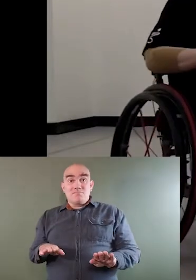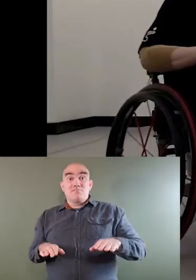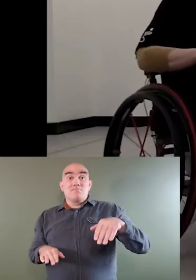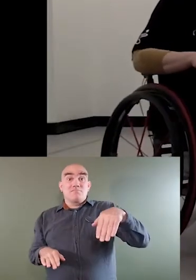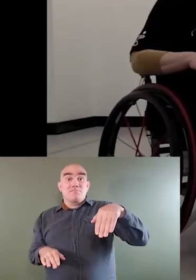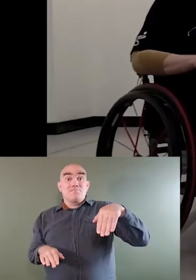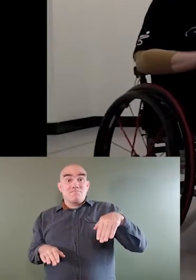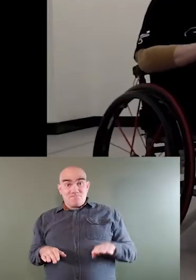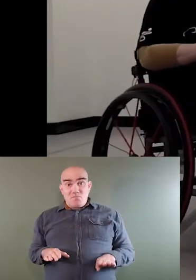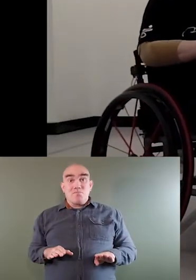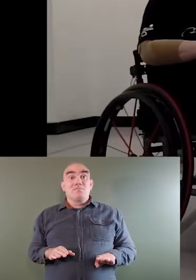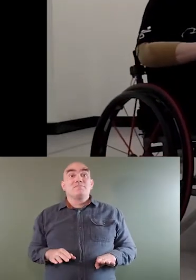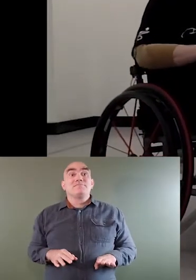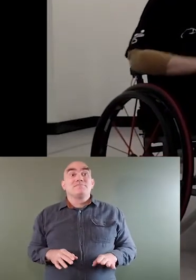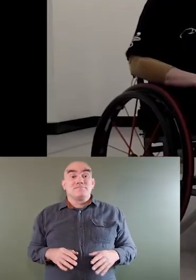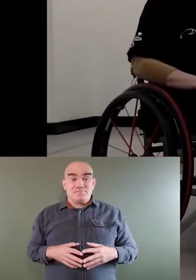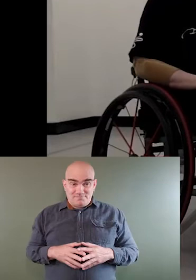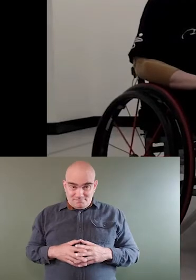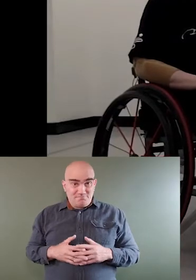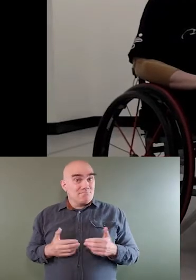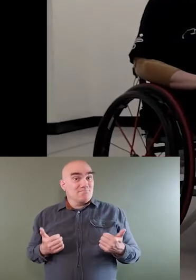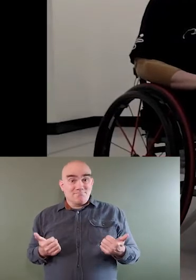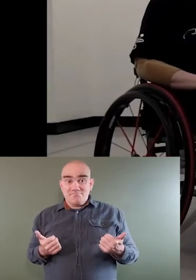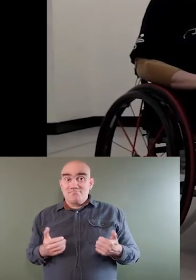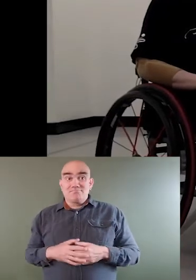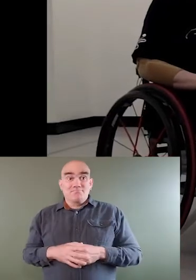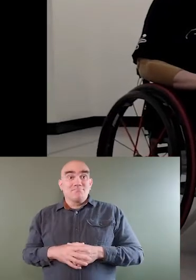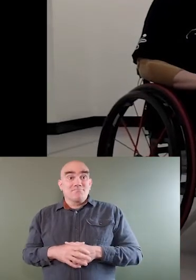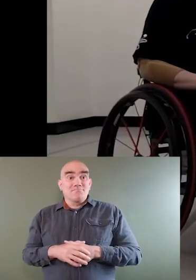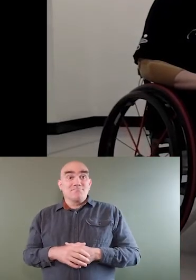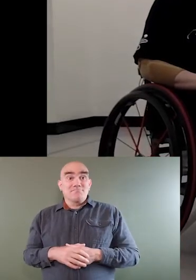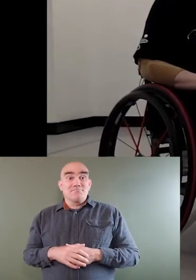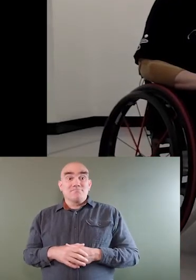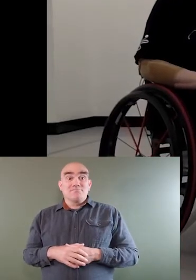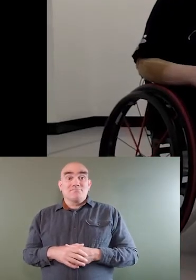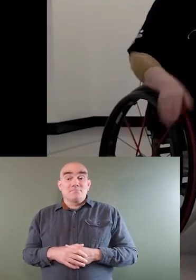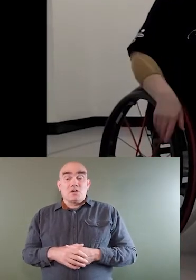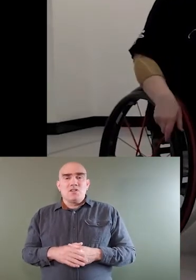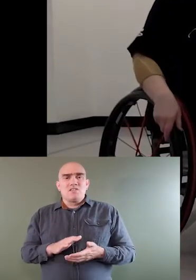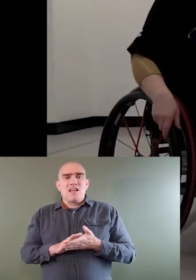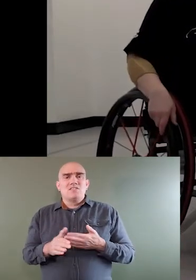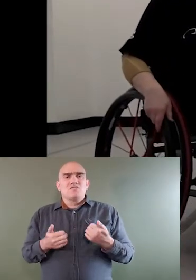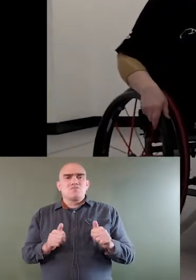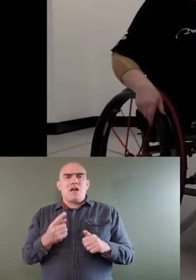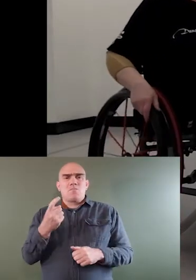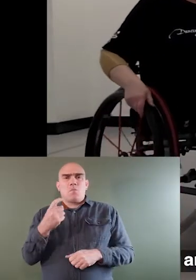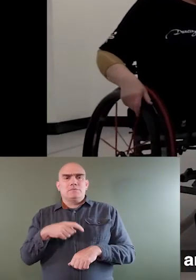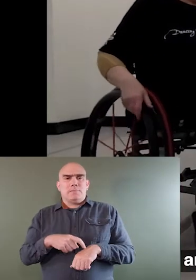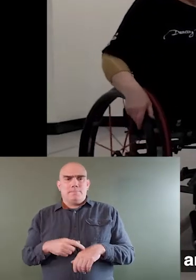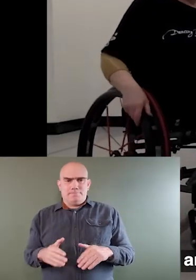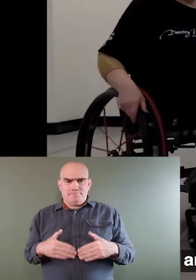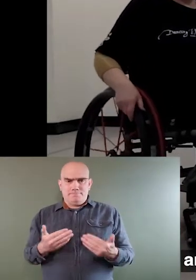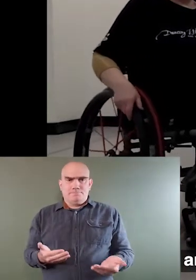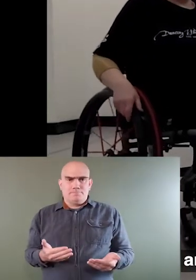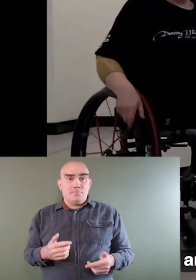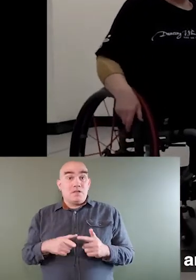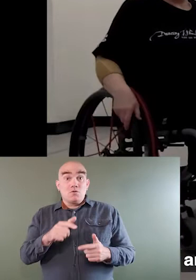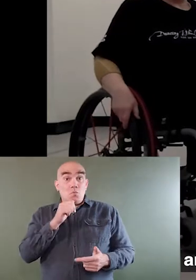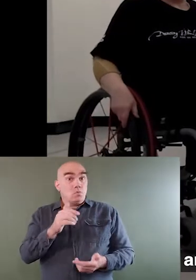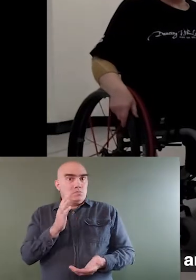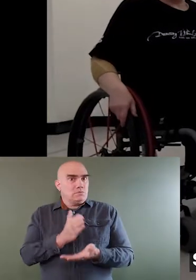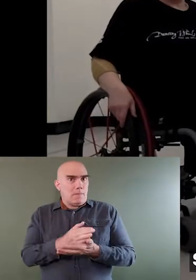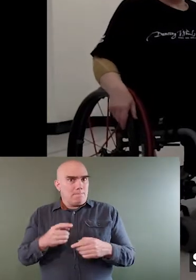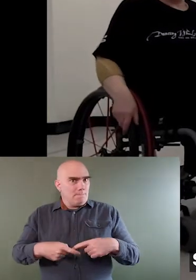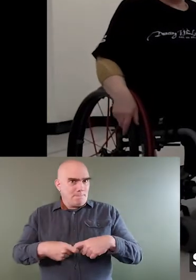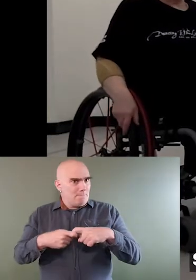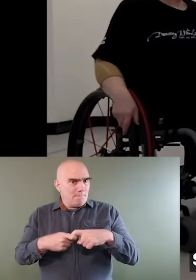2, 3, 4. Nice. Let's try it one more time, and then you won't stop in between.